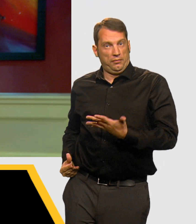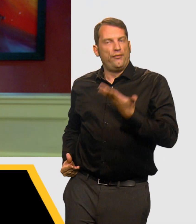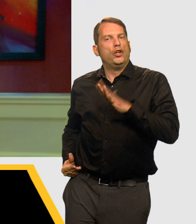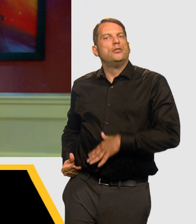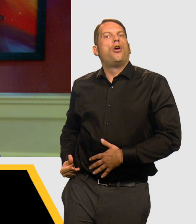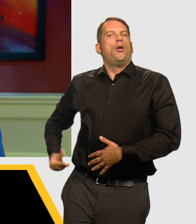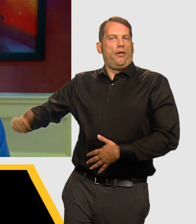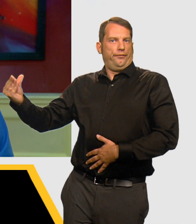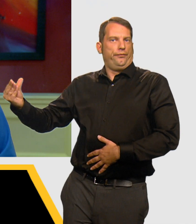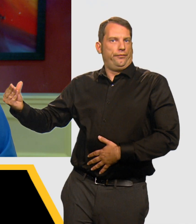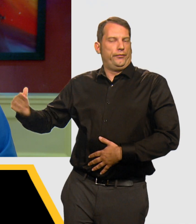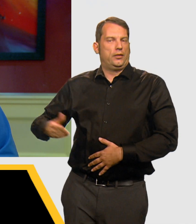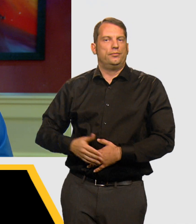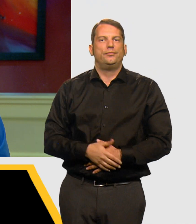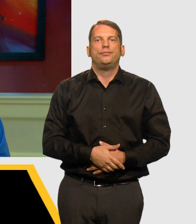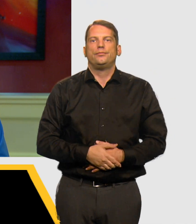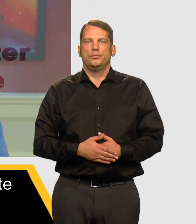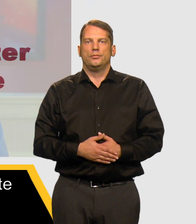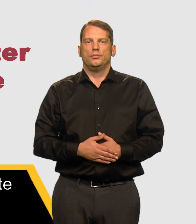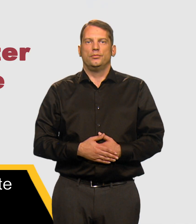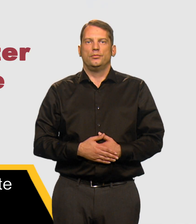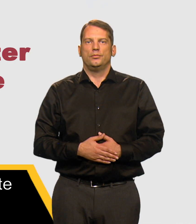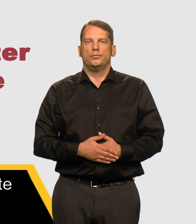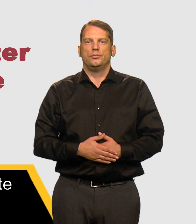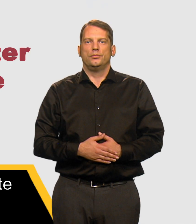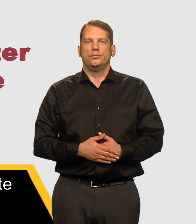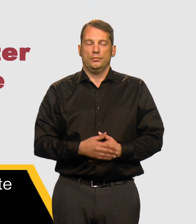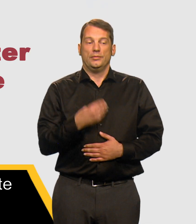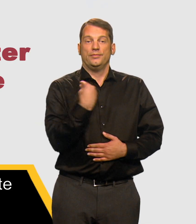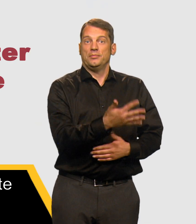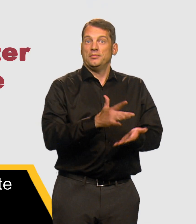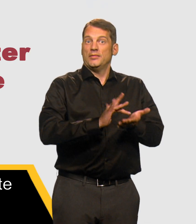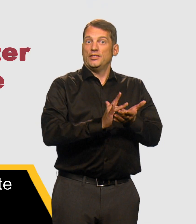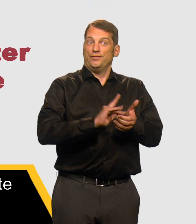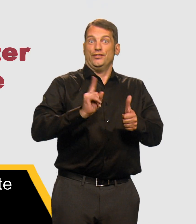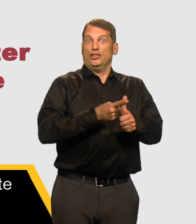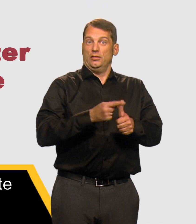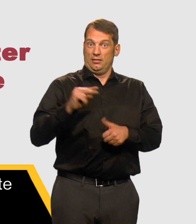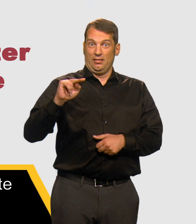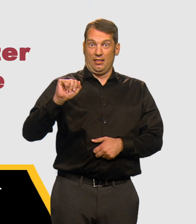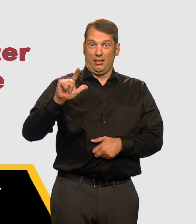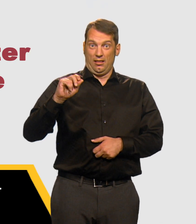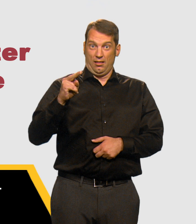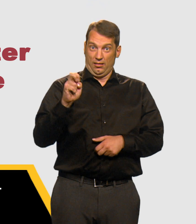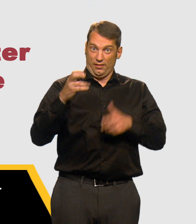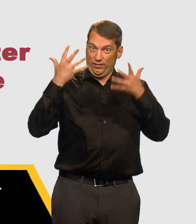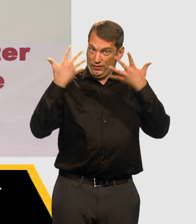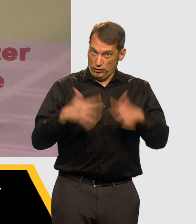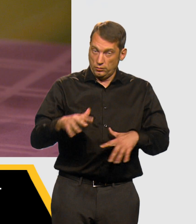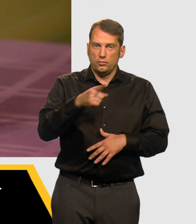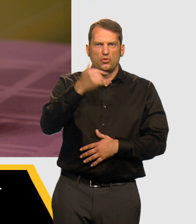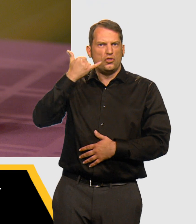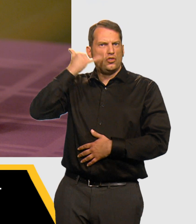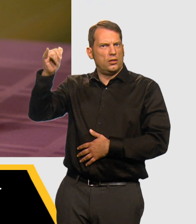then remove the device. Call 911 immediately after giving the first dose of